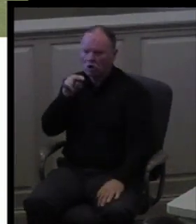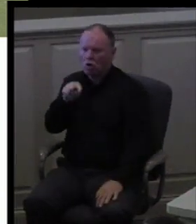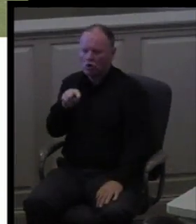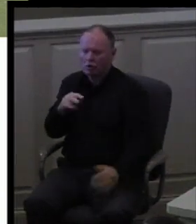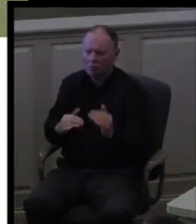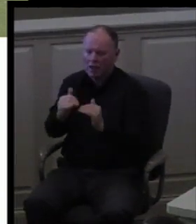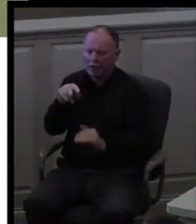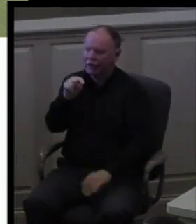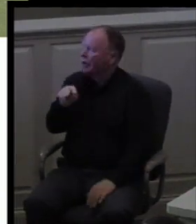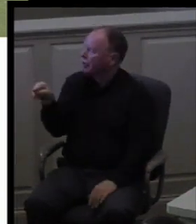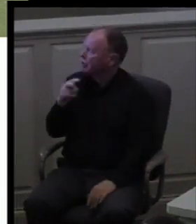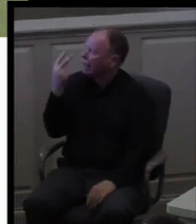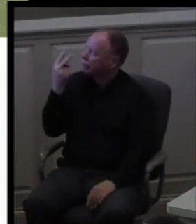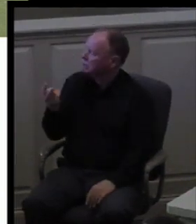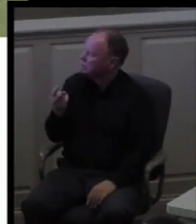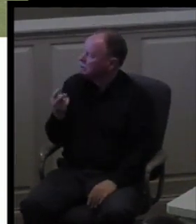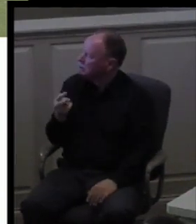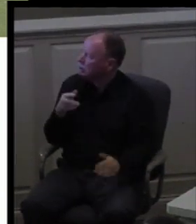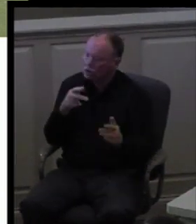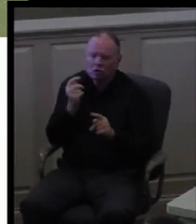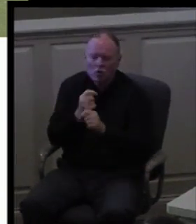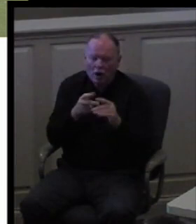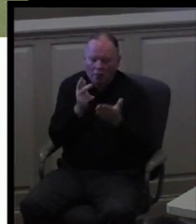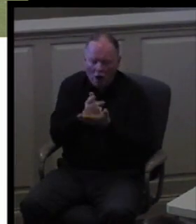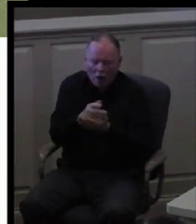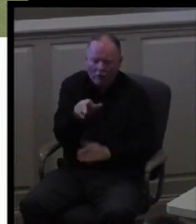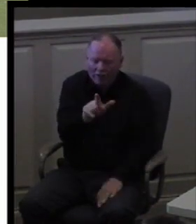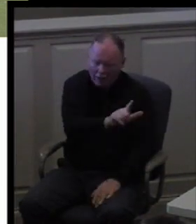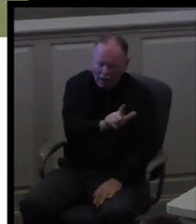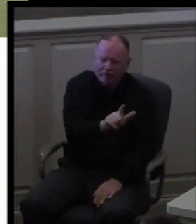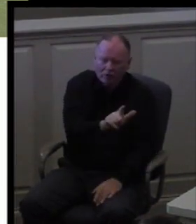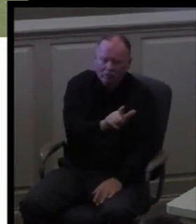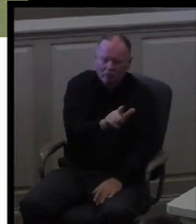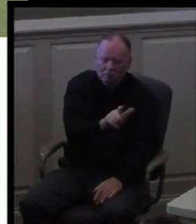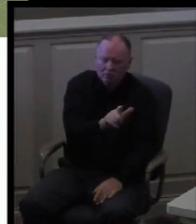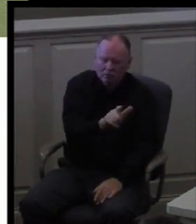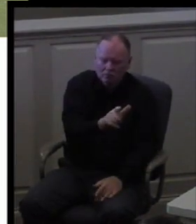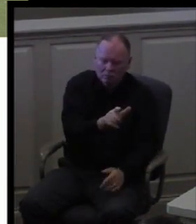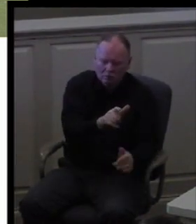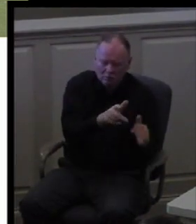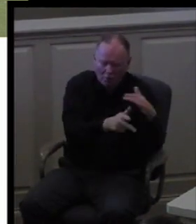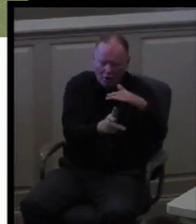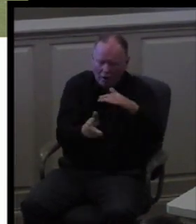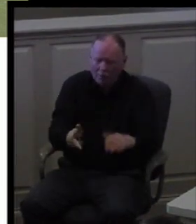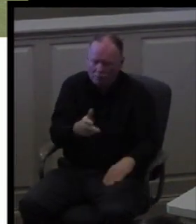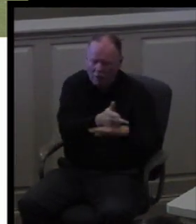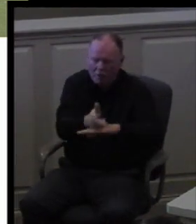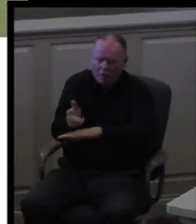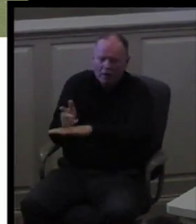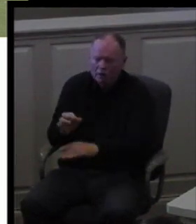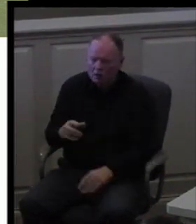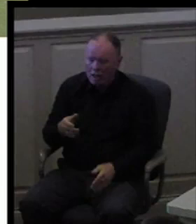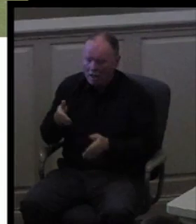the apparatus bays on the left and the main entrance, public entrance, and the stair